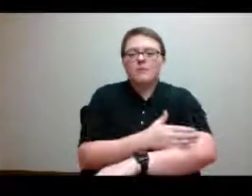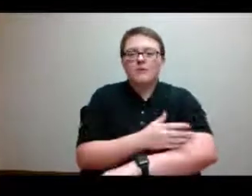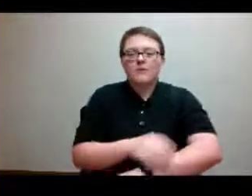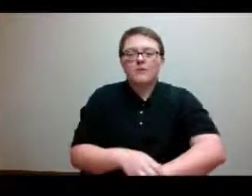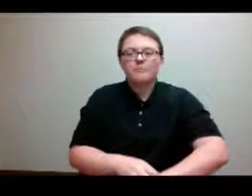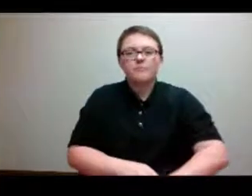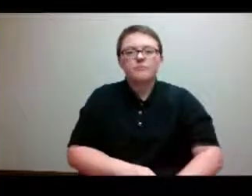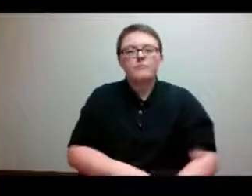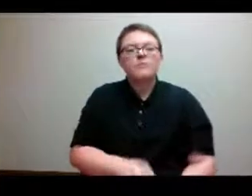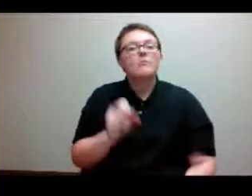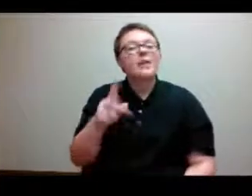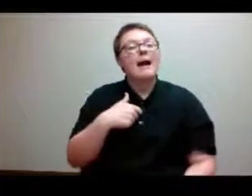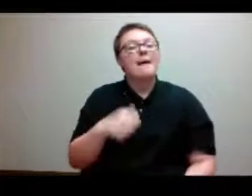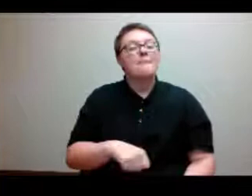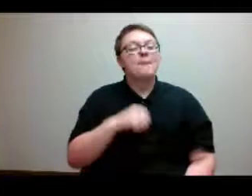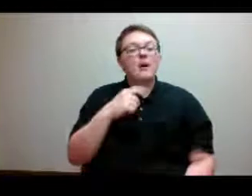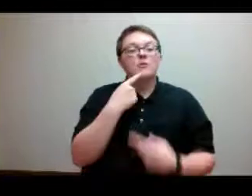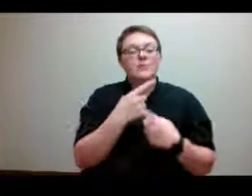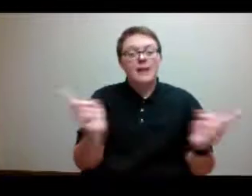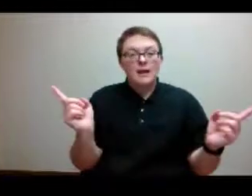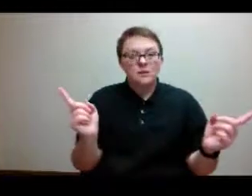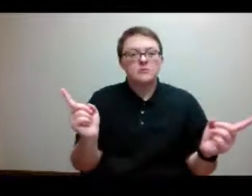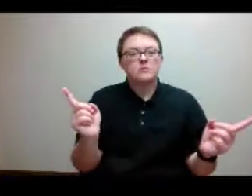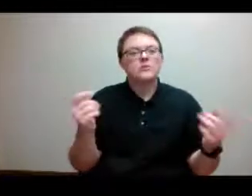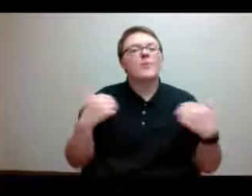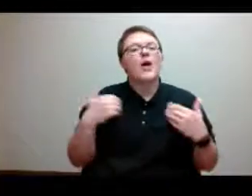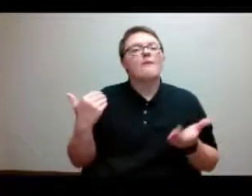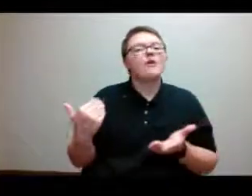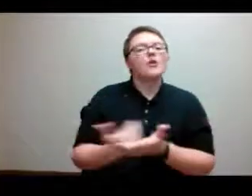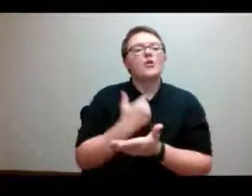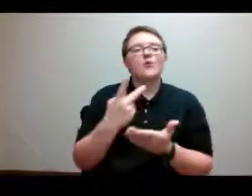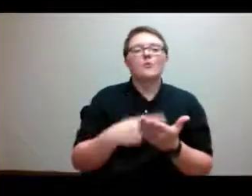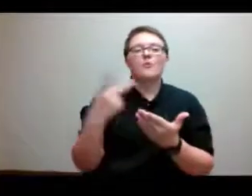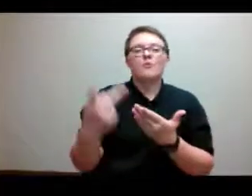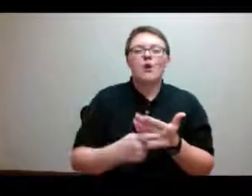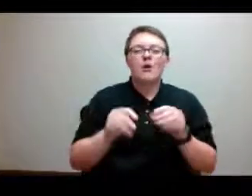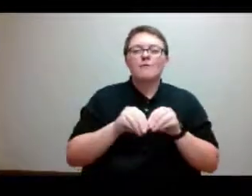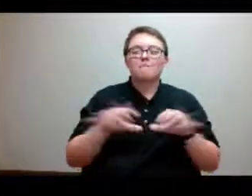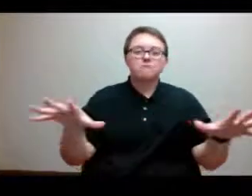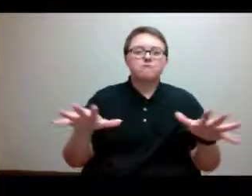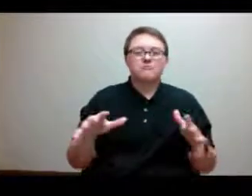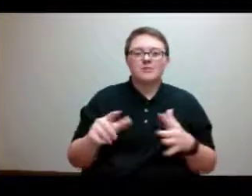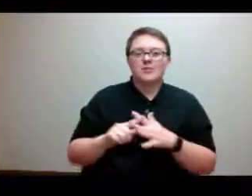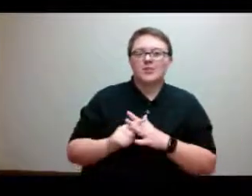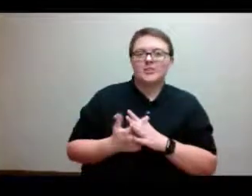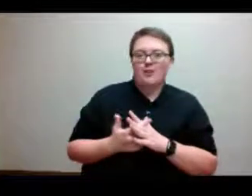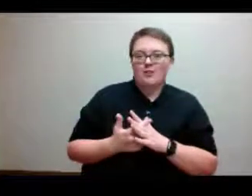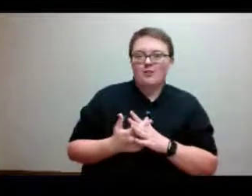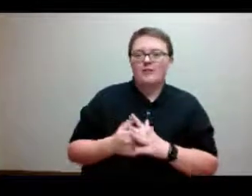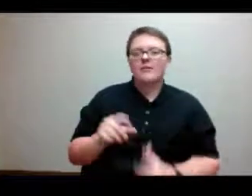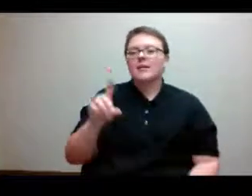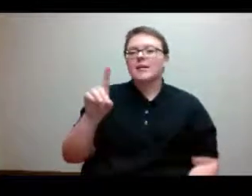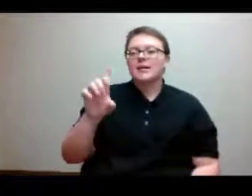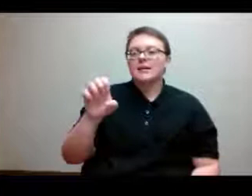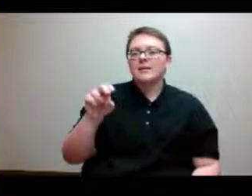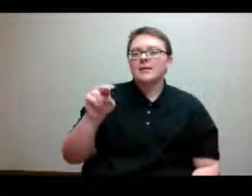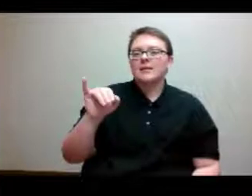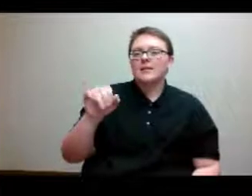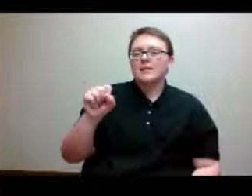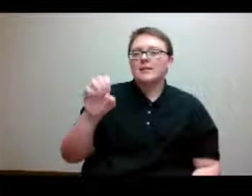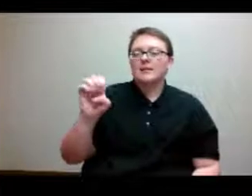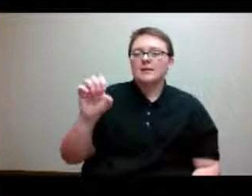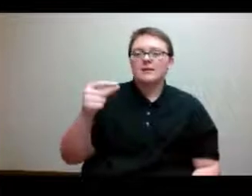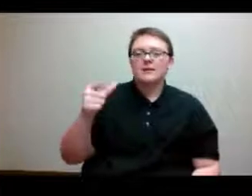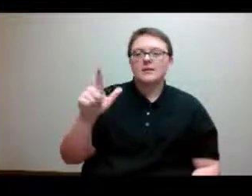All right, I'm proud to announce that we have a new program that is launching. Denise Glenn has been with us for the past